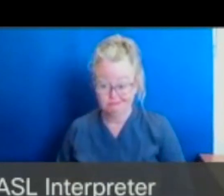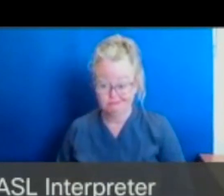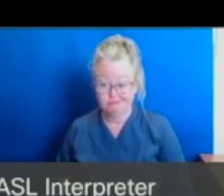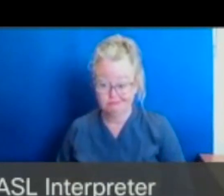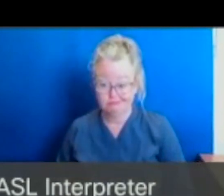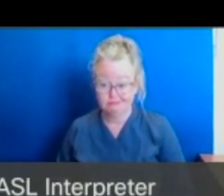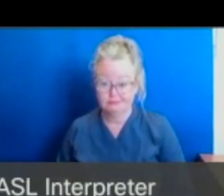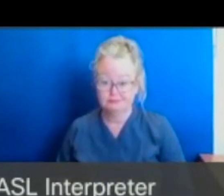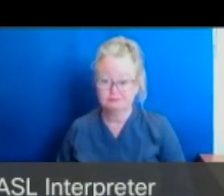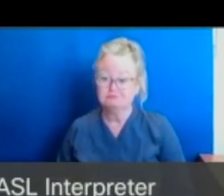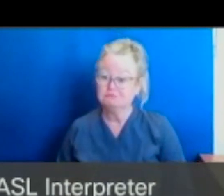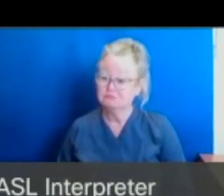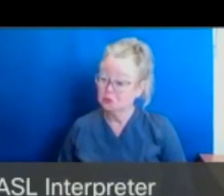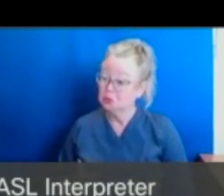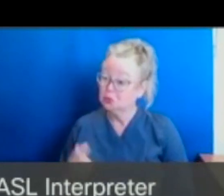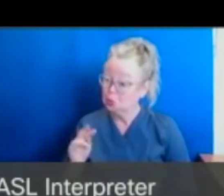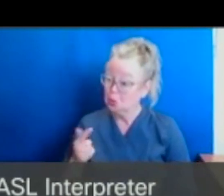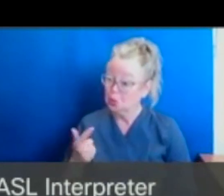Okay.